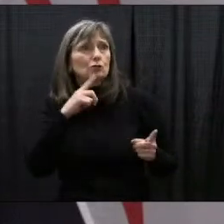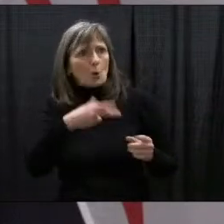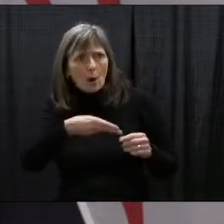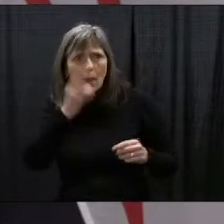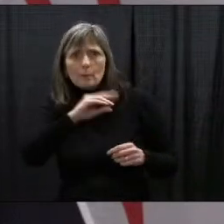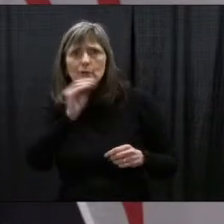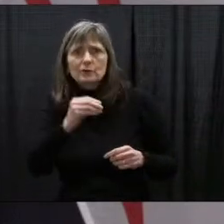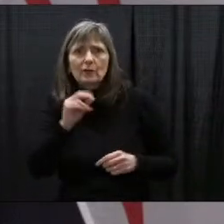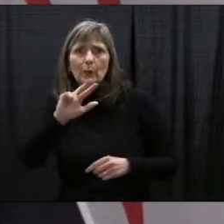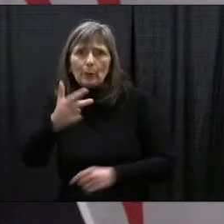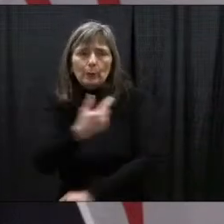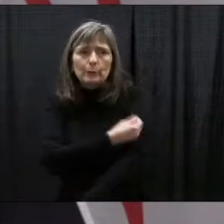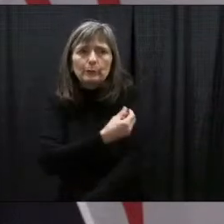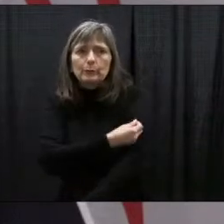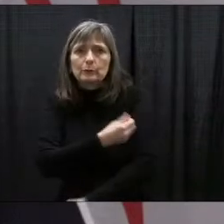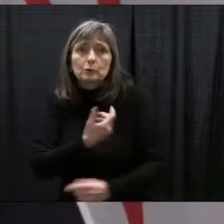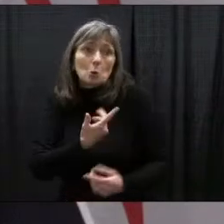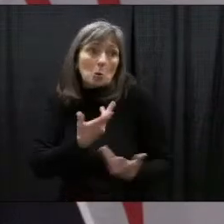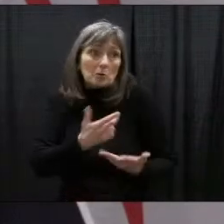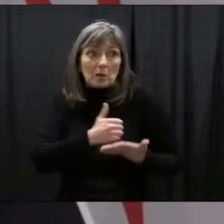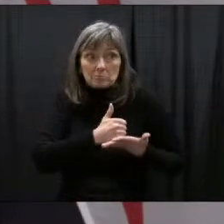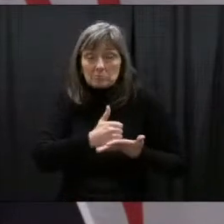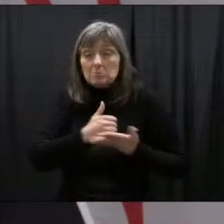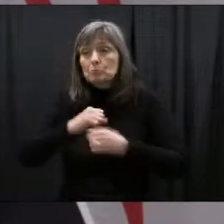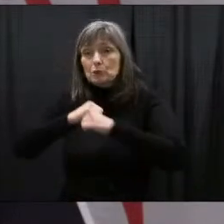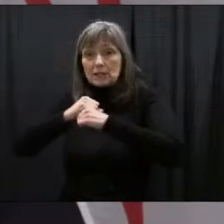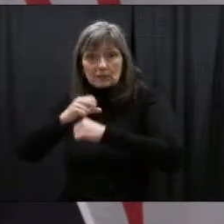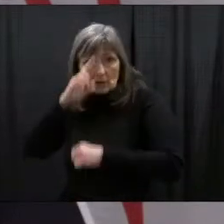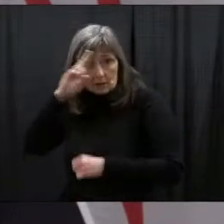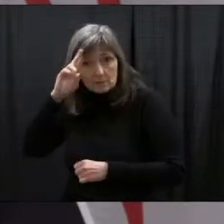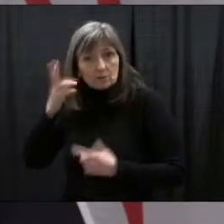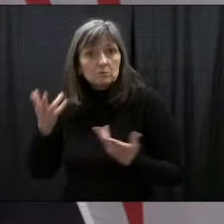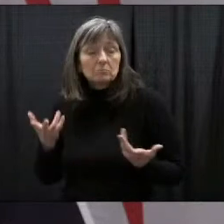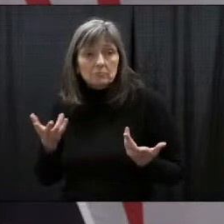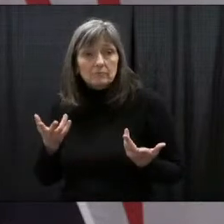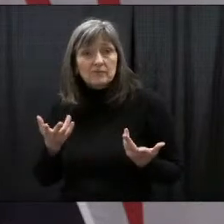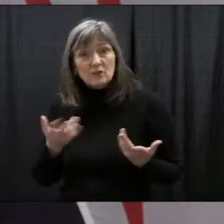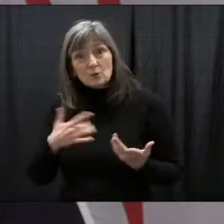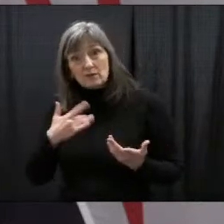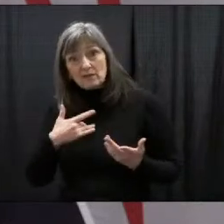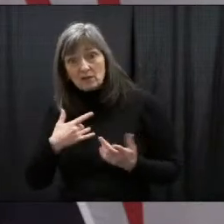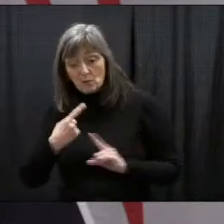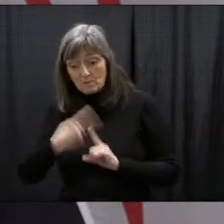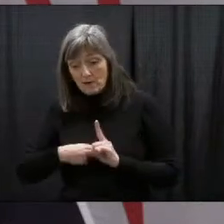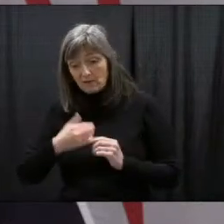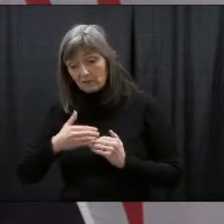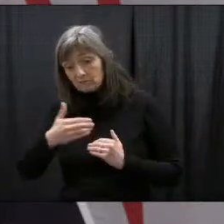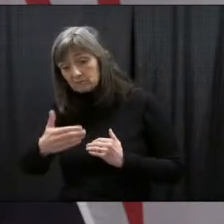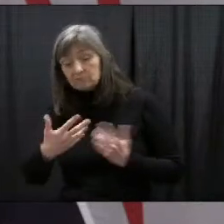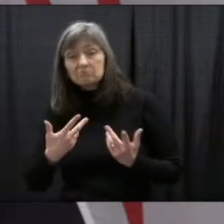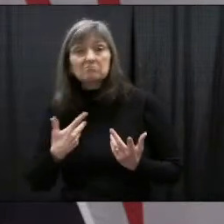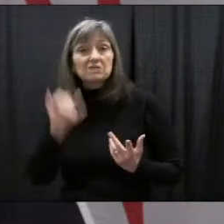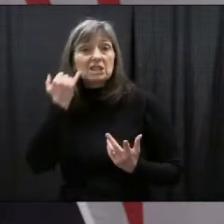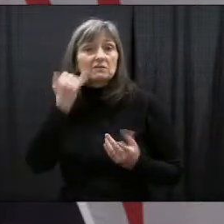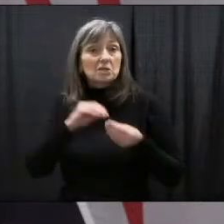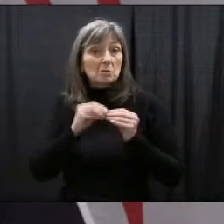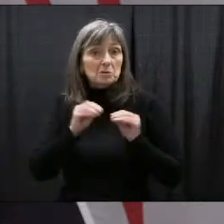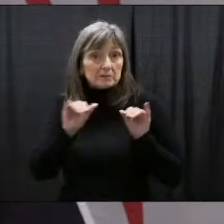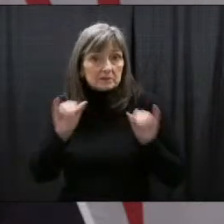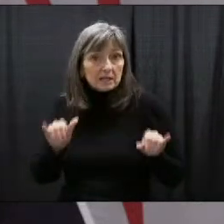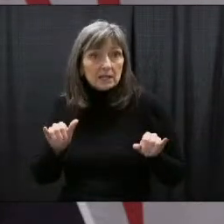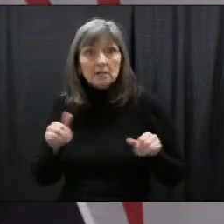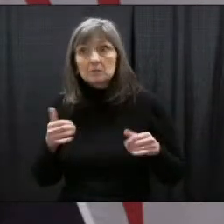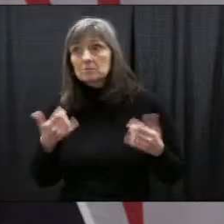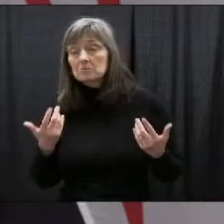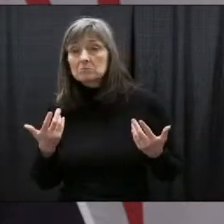keep out of hospital and protect our hospital resources. So a month from now, we think that it's reasonable if the epidemiology remains